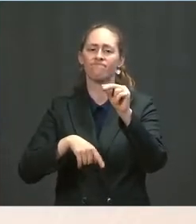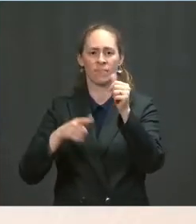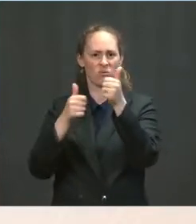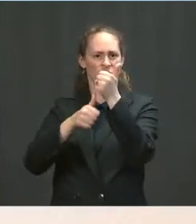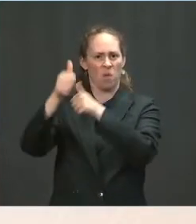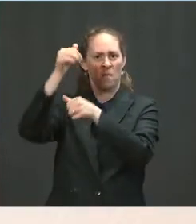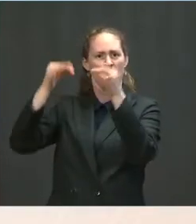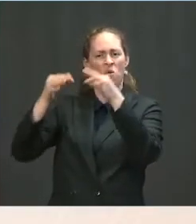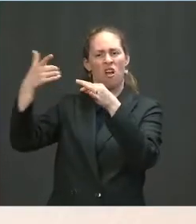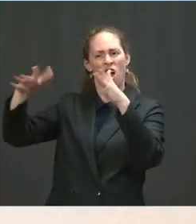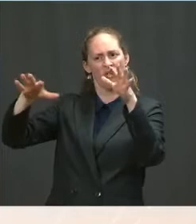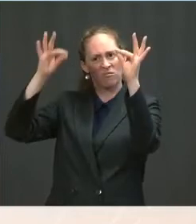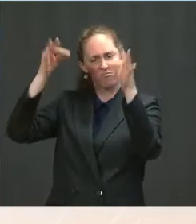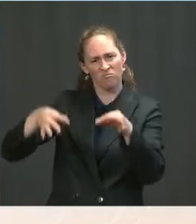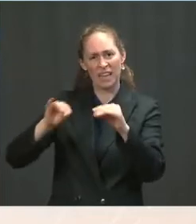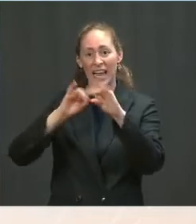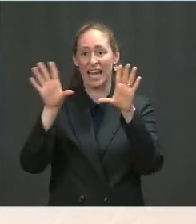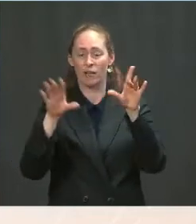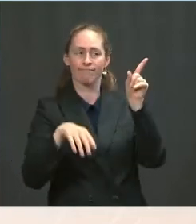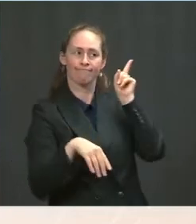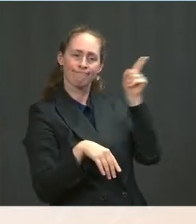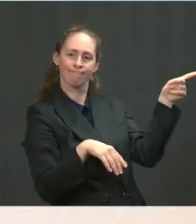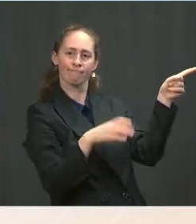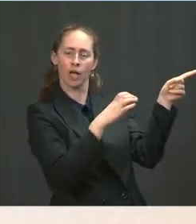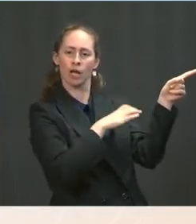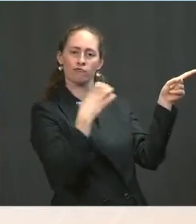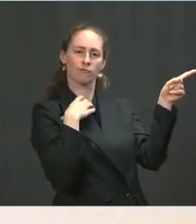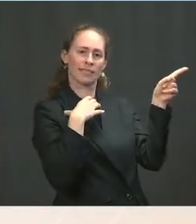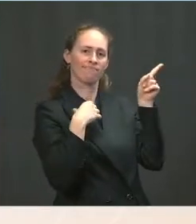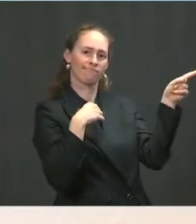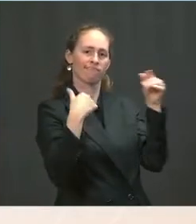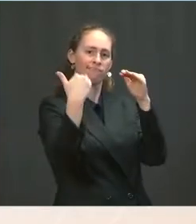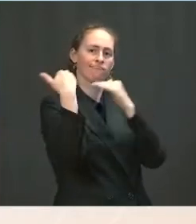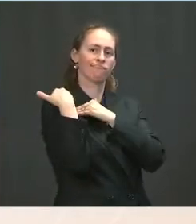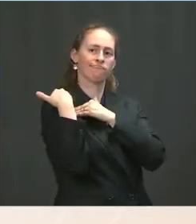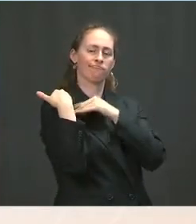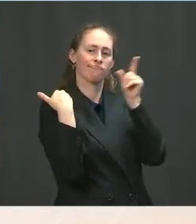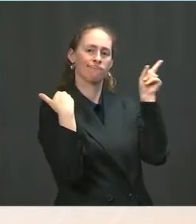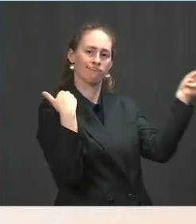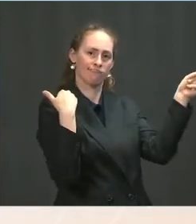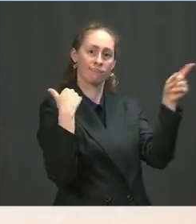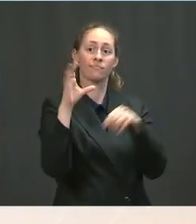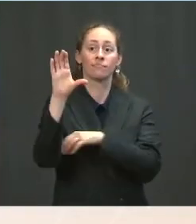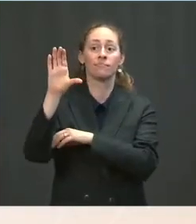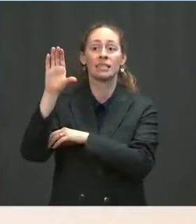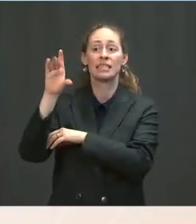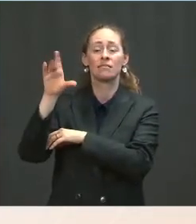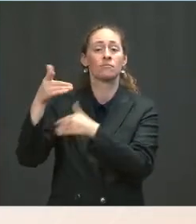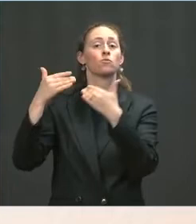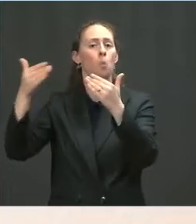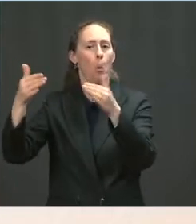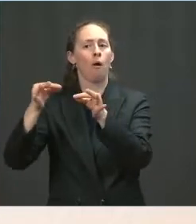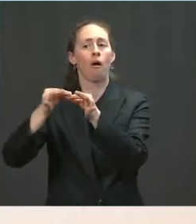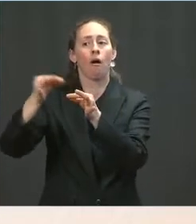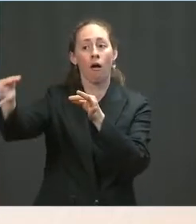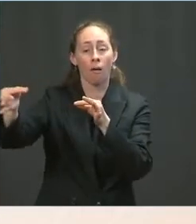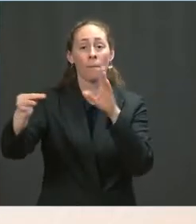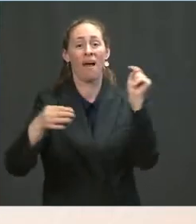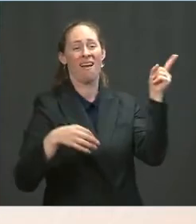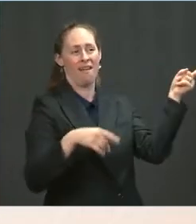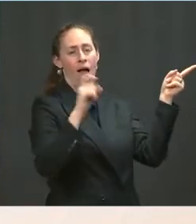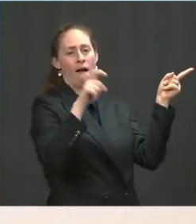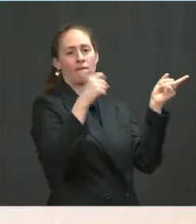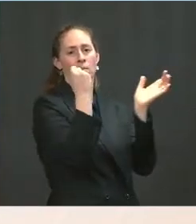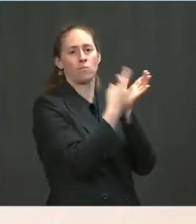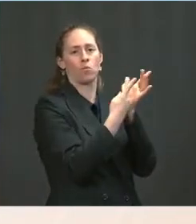specific congressional authorization would be necessary for the CDC to extend the moratorium through July. So one of the things that I